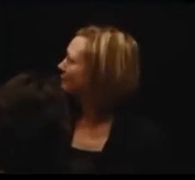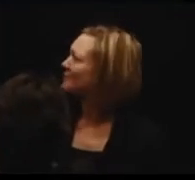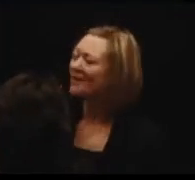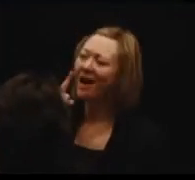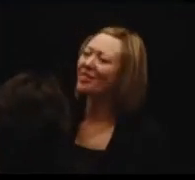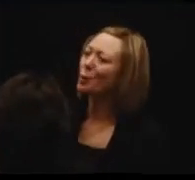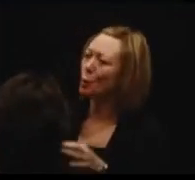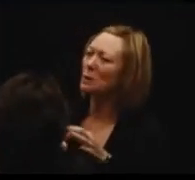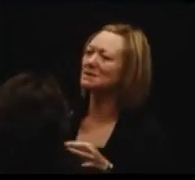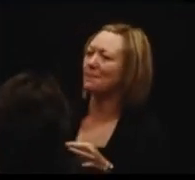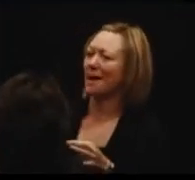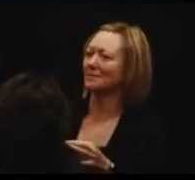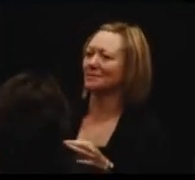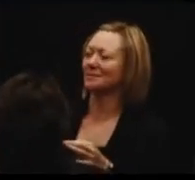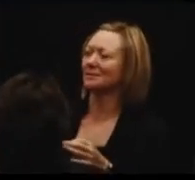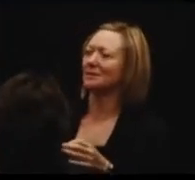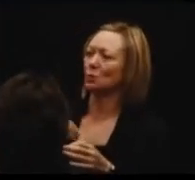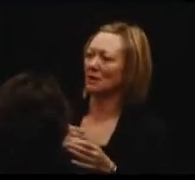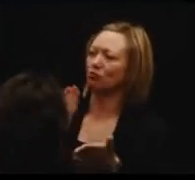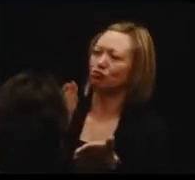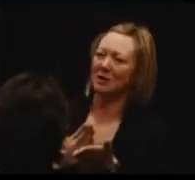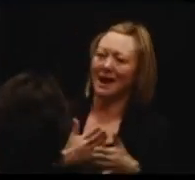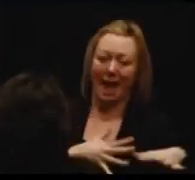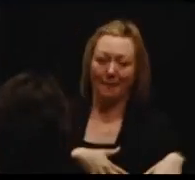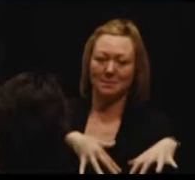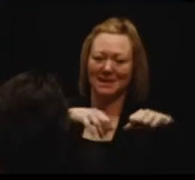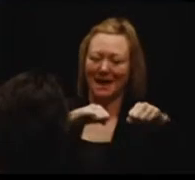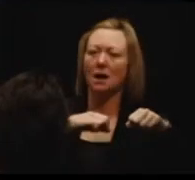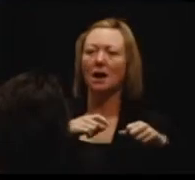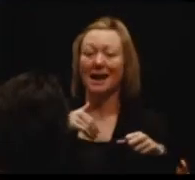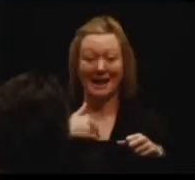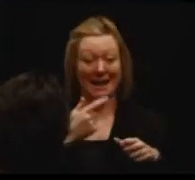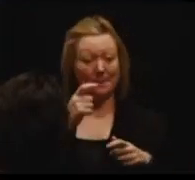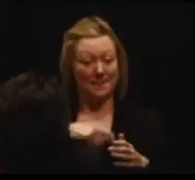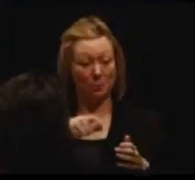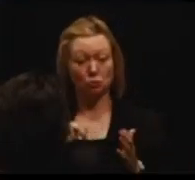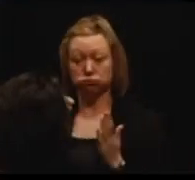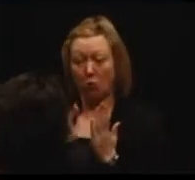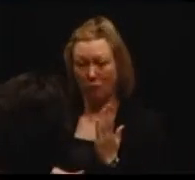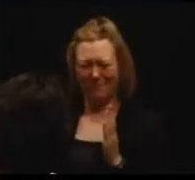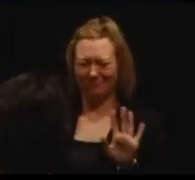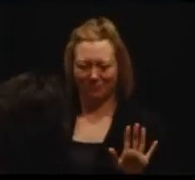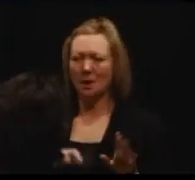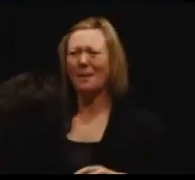about people necessarily being able to program, but people being able to use the net. And if you can program, fantastic. But if you're a